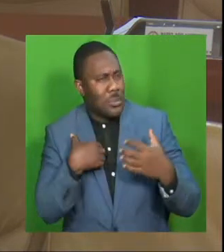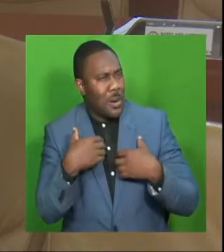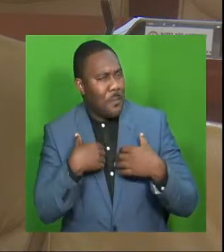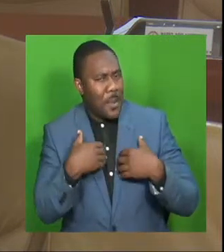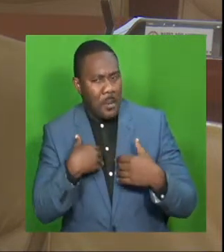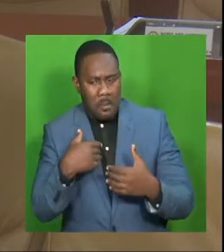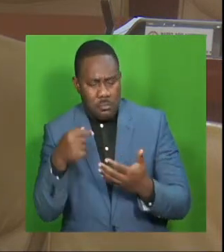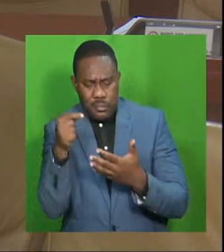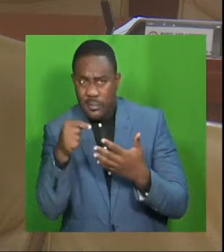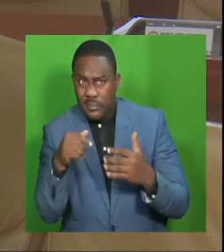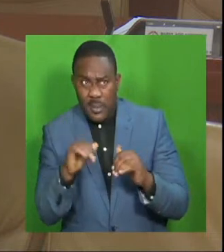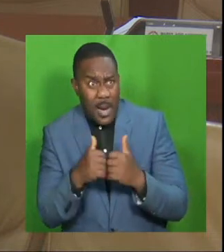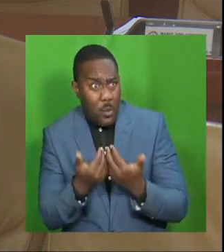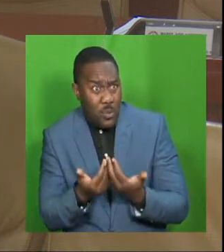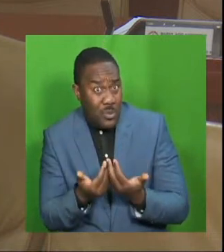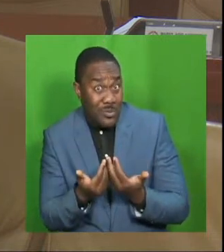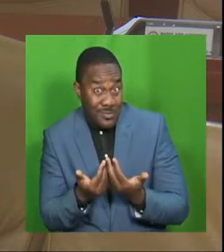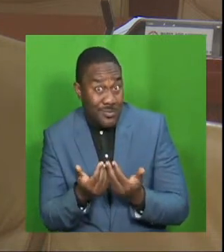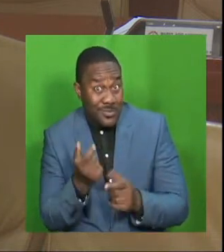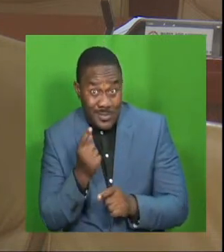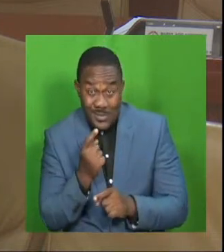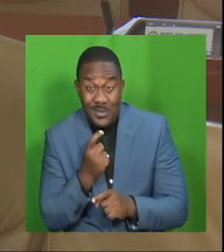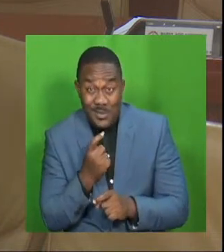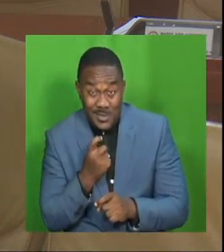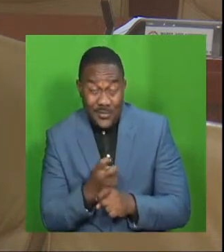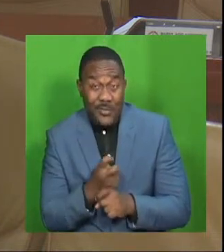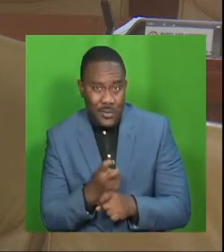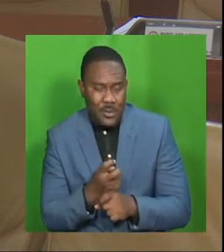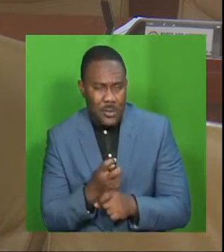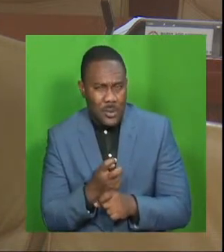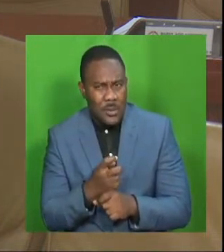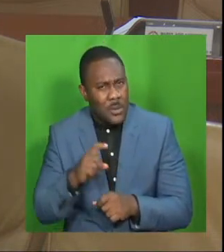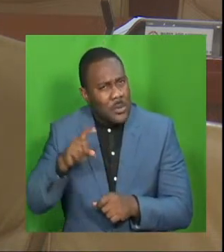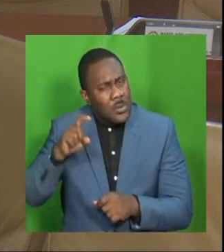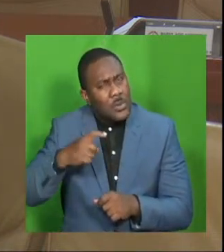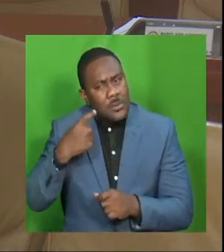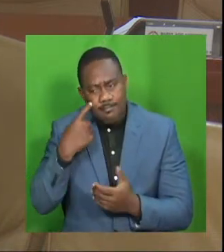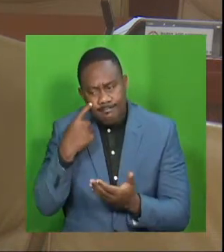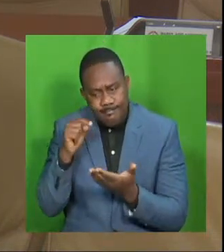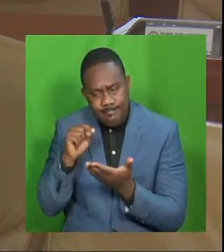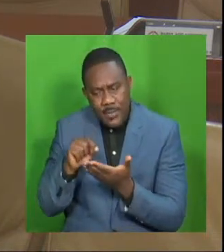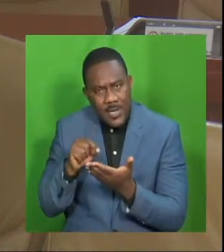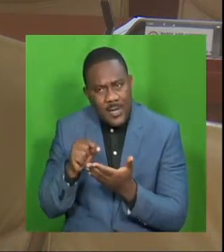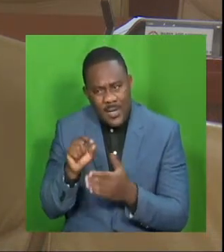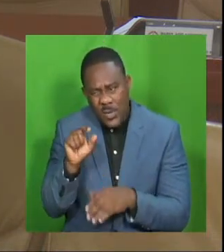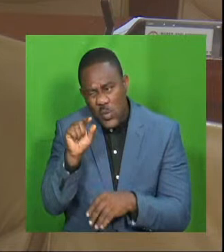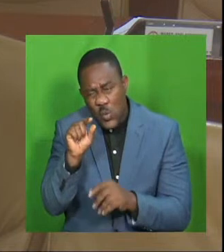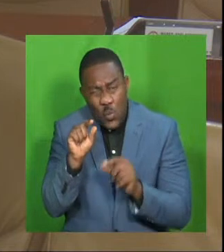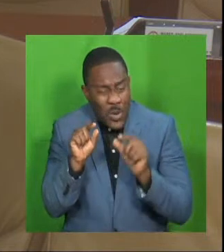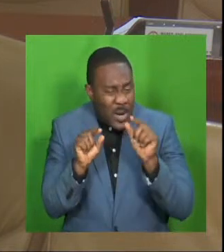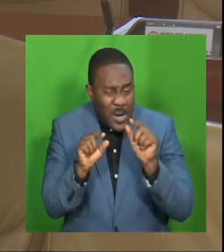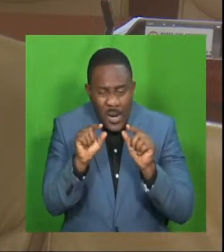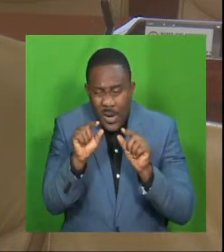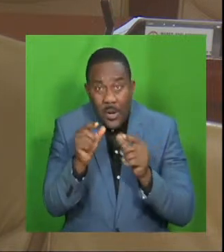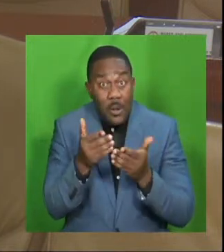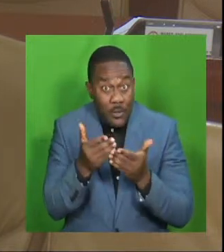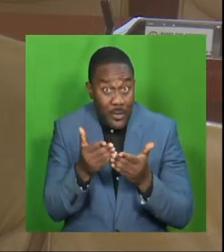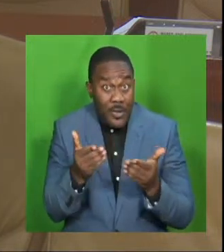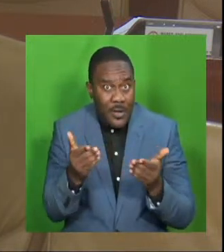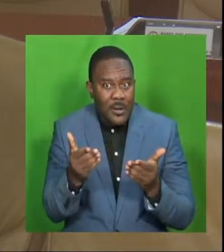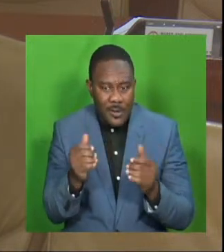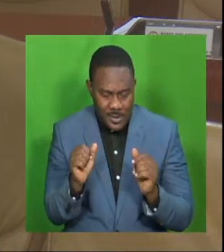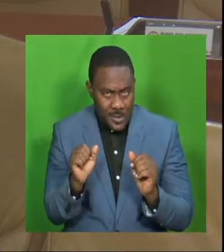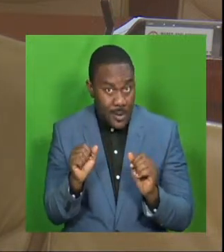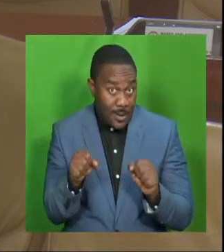about whatever is worrying him? So we need to look at these basic, little things that we can do to make